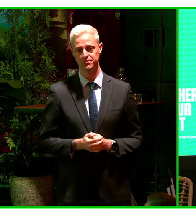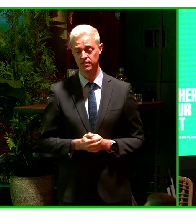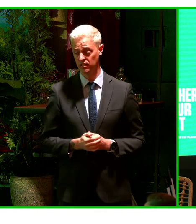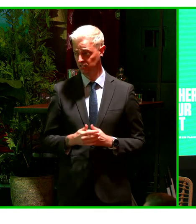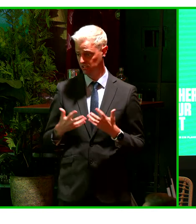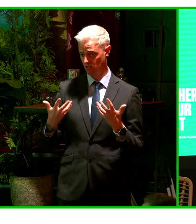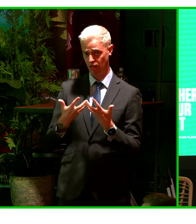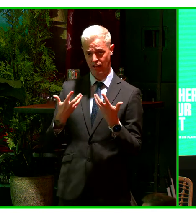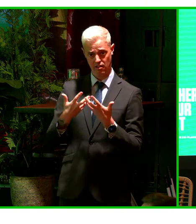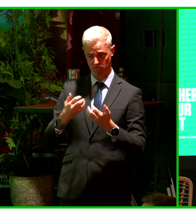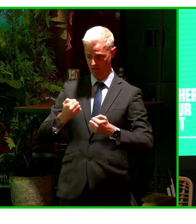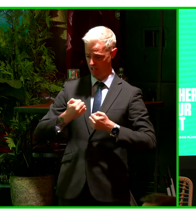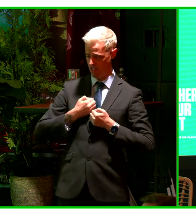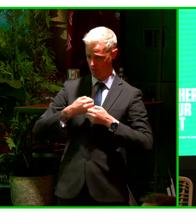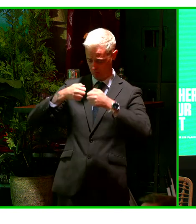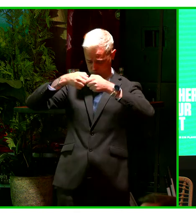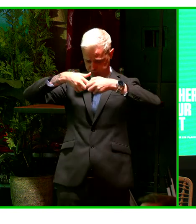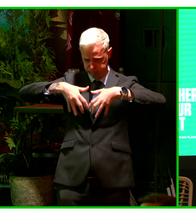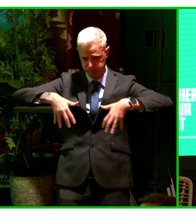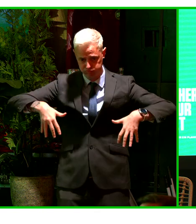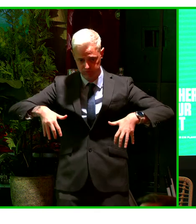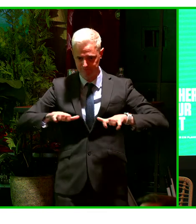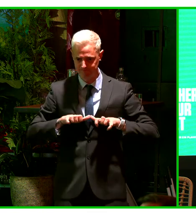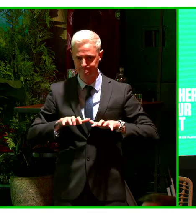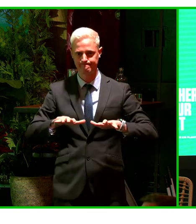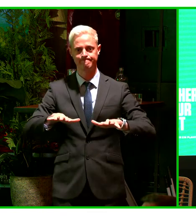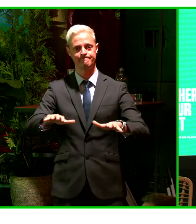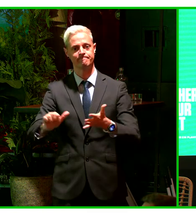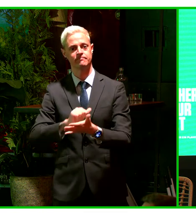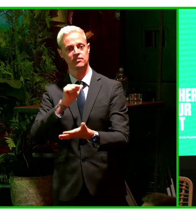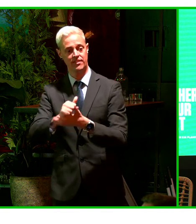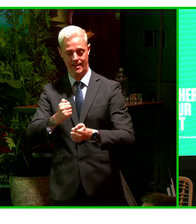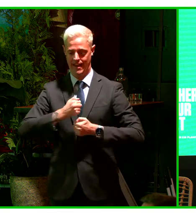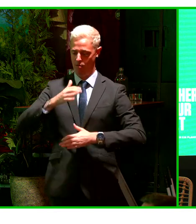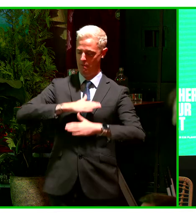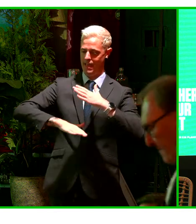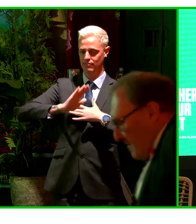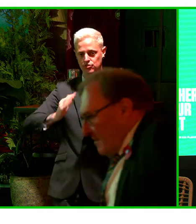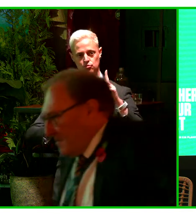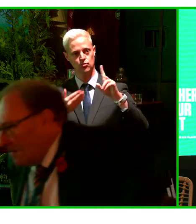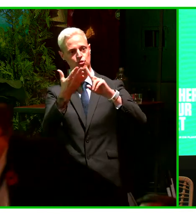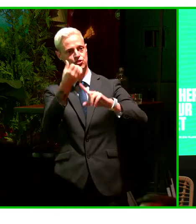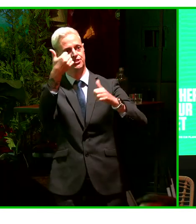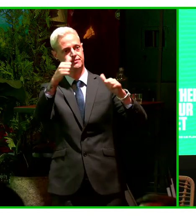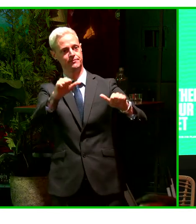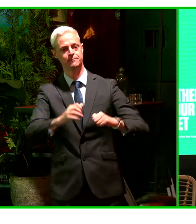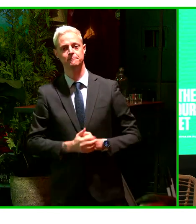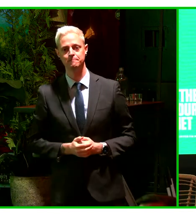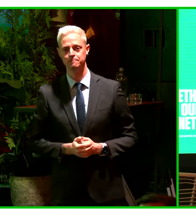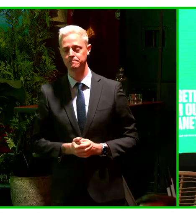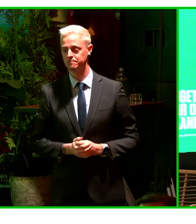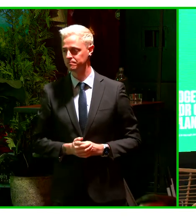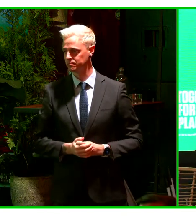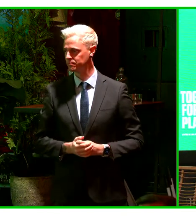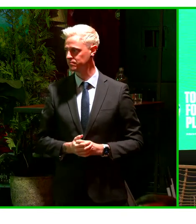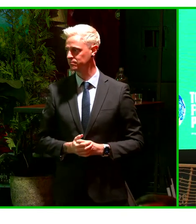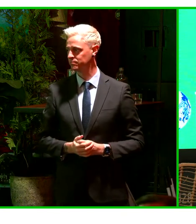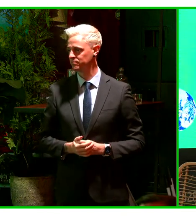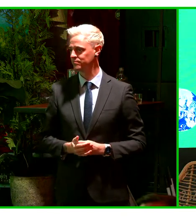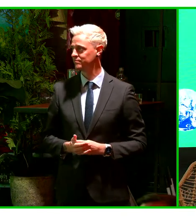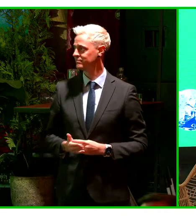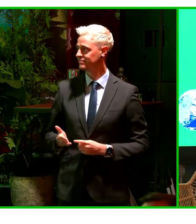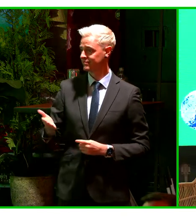get the infrastructure and indeed our behaviours ready to see that future? I'm delighted to be joined by a